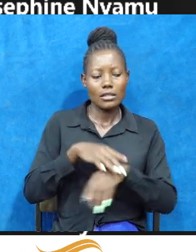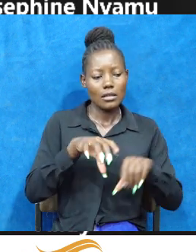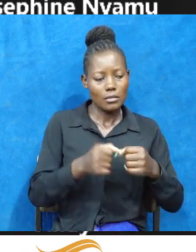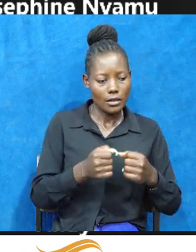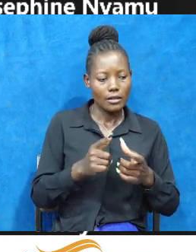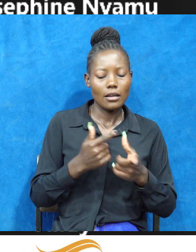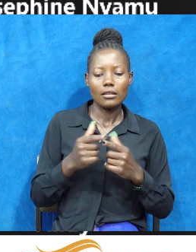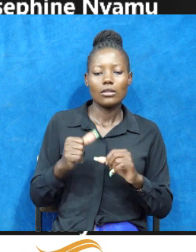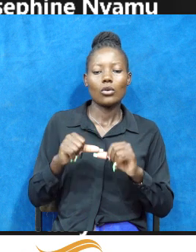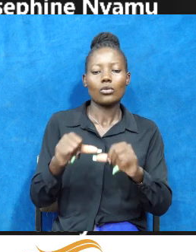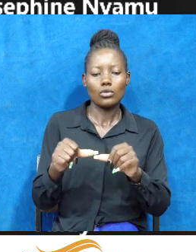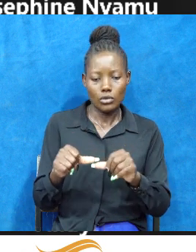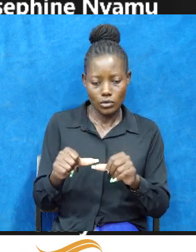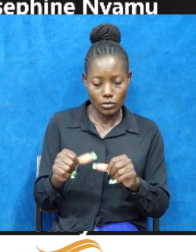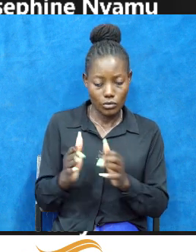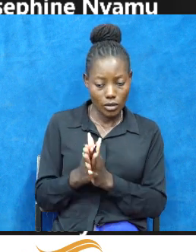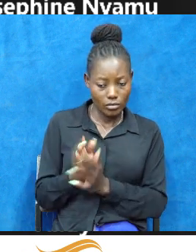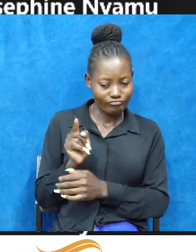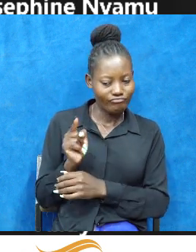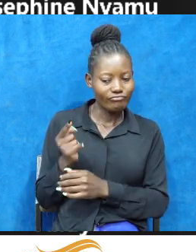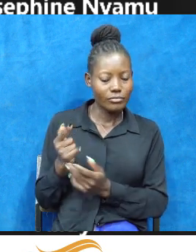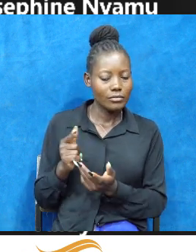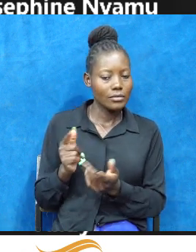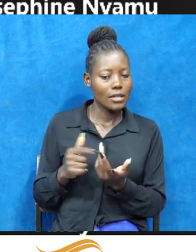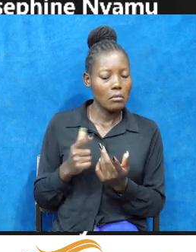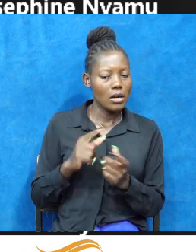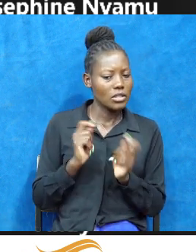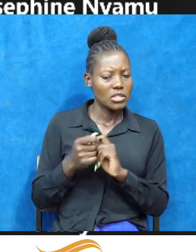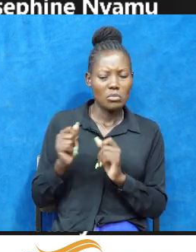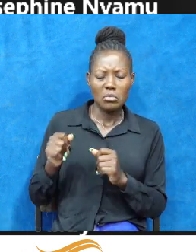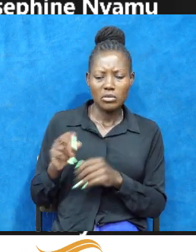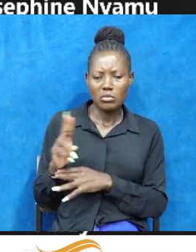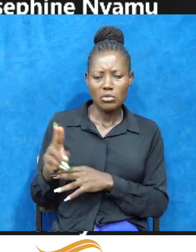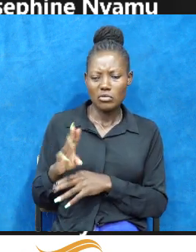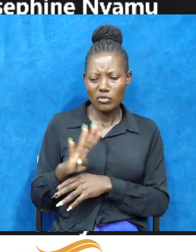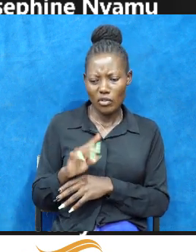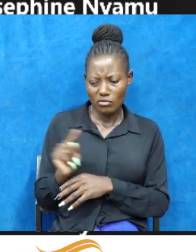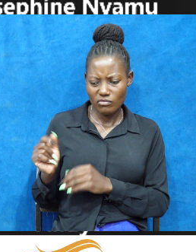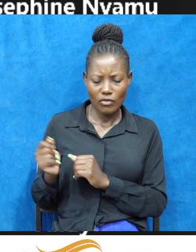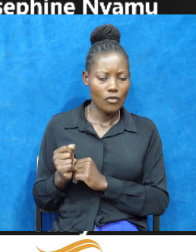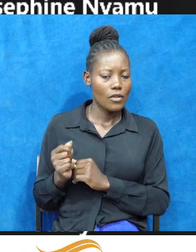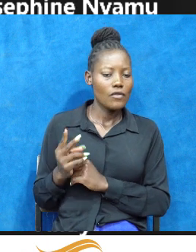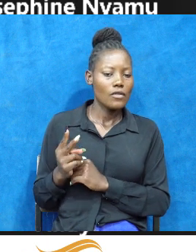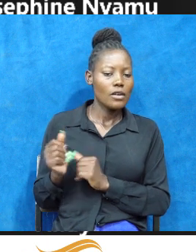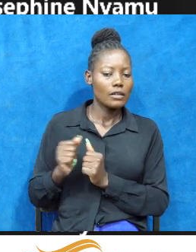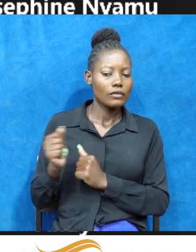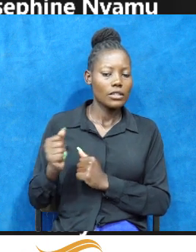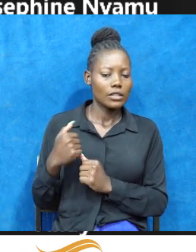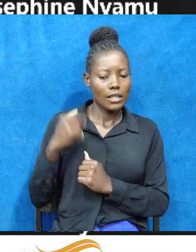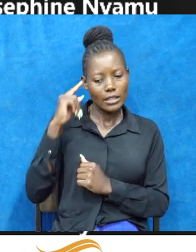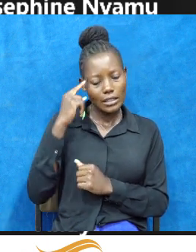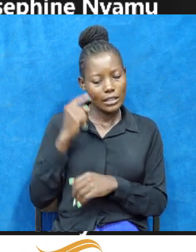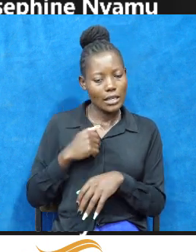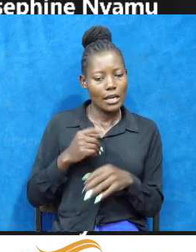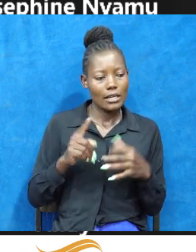again. Okay. So that's, and by the way, that number is changeable. You can go four sets of 15. I think when I started with two